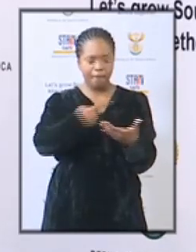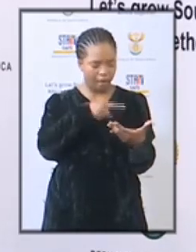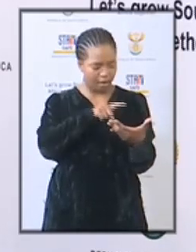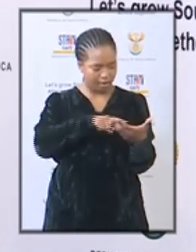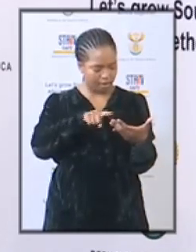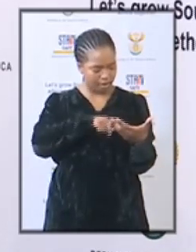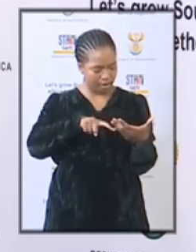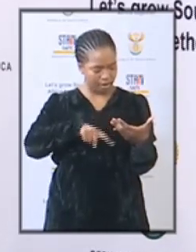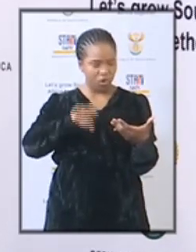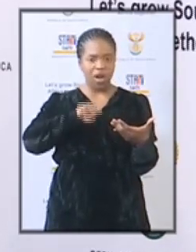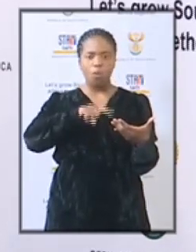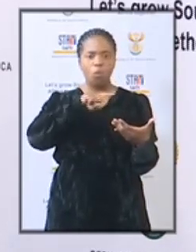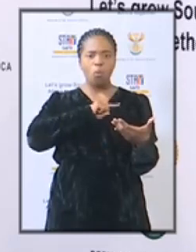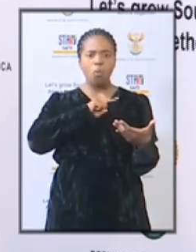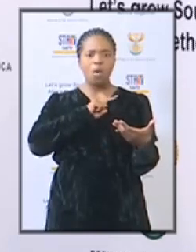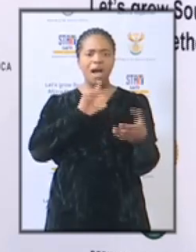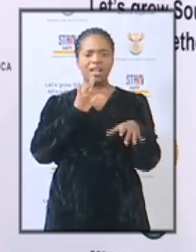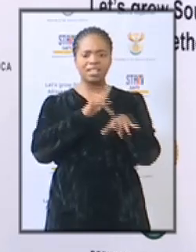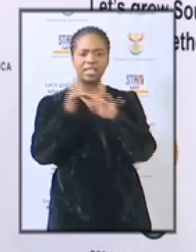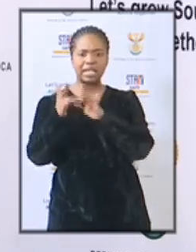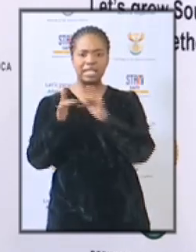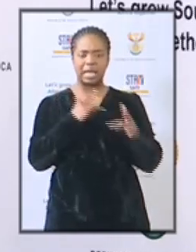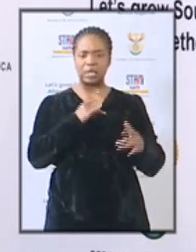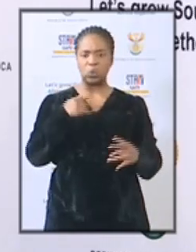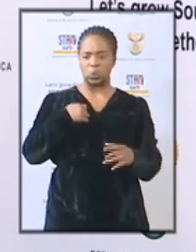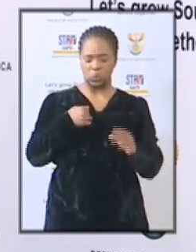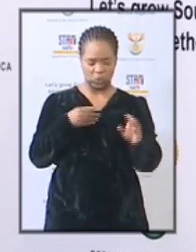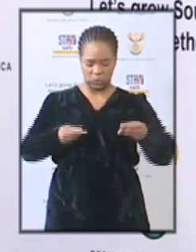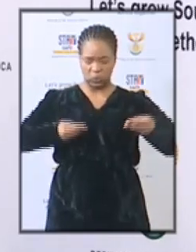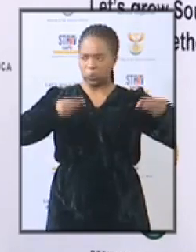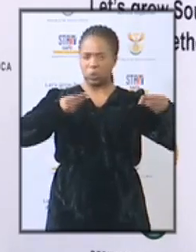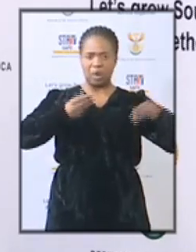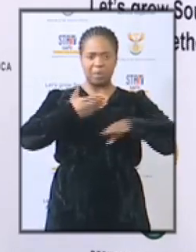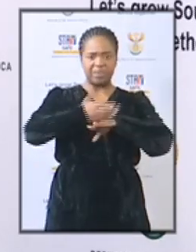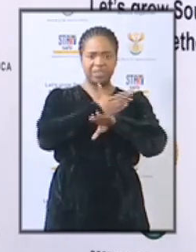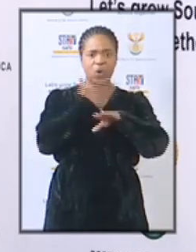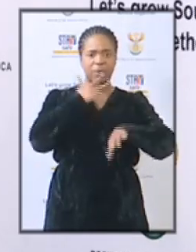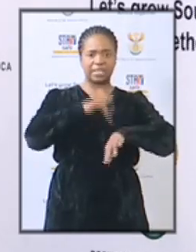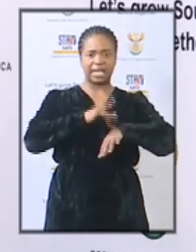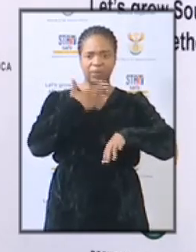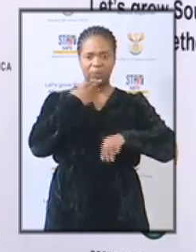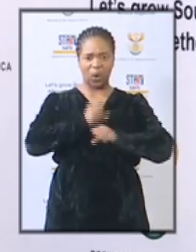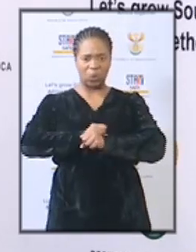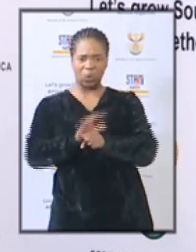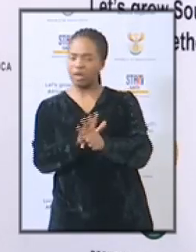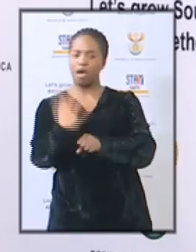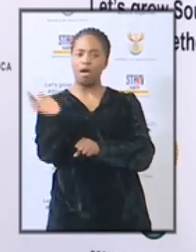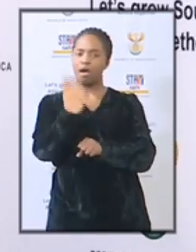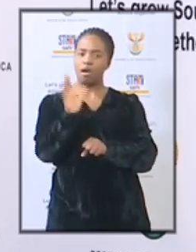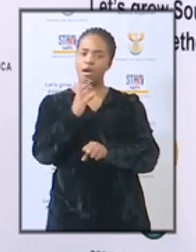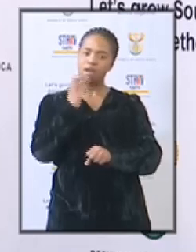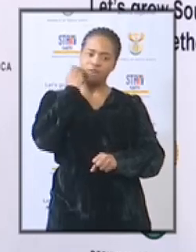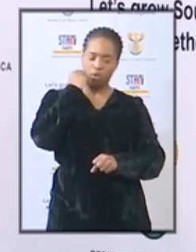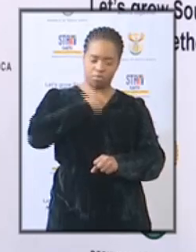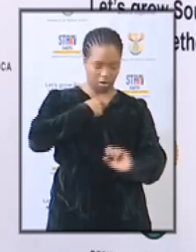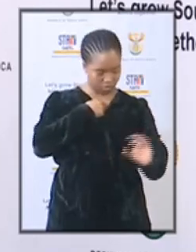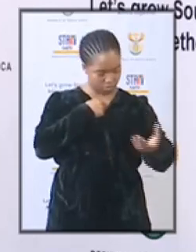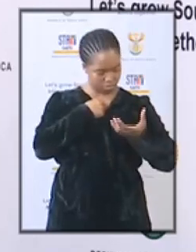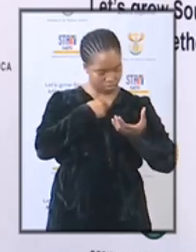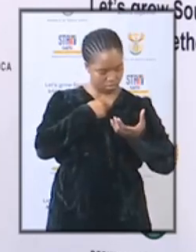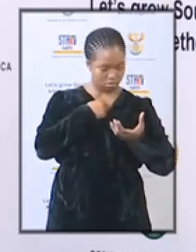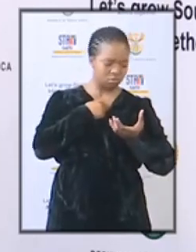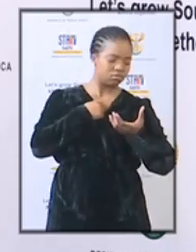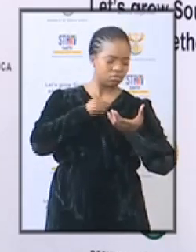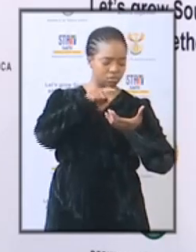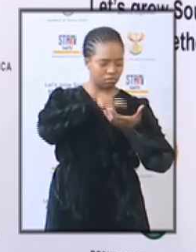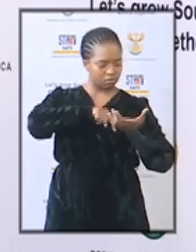enjoy our meals without having to worry that the menu I'm holding has been in another person's hand. So I want to